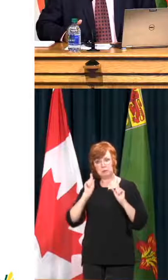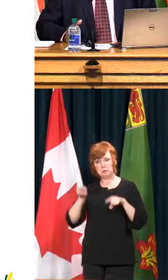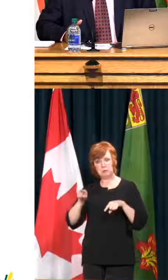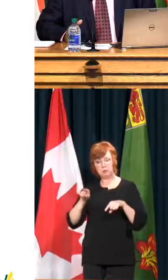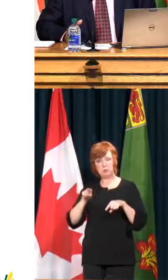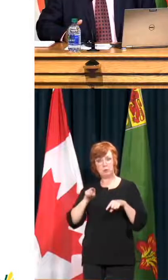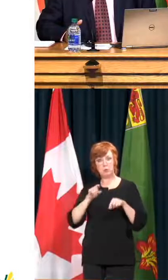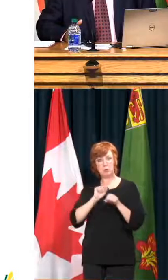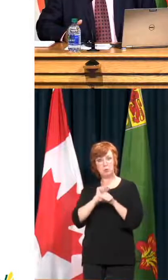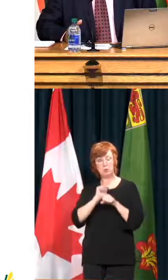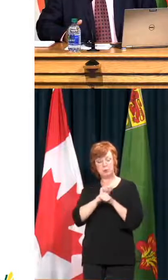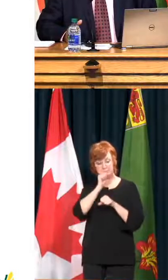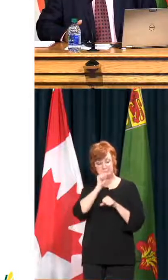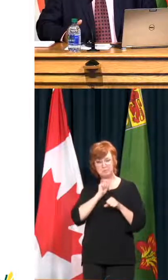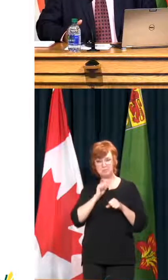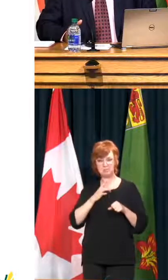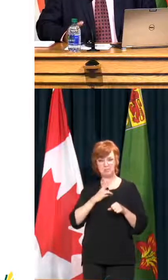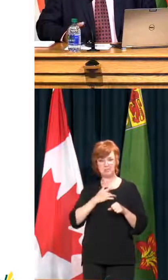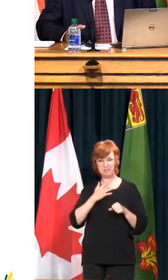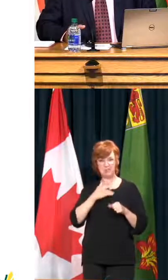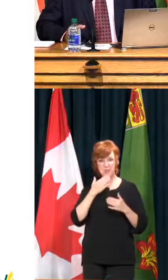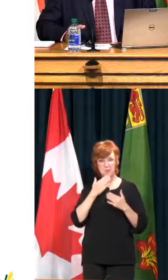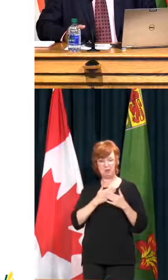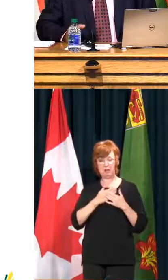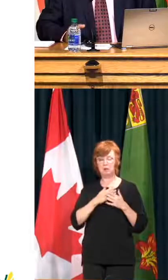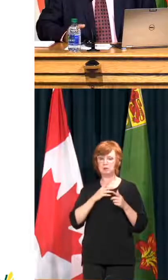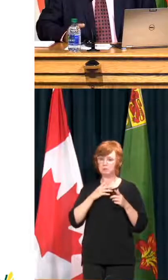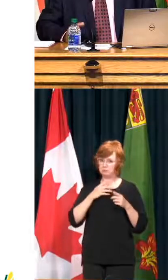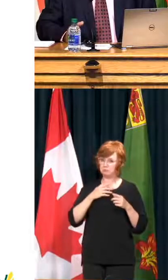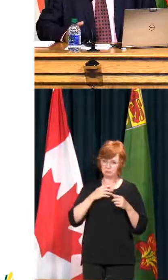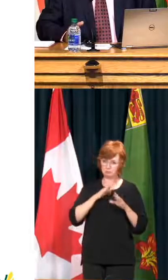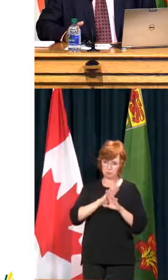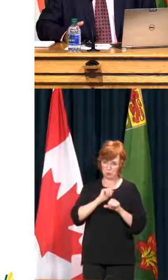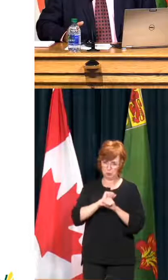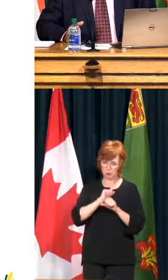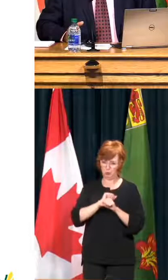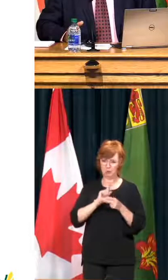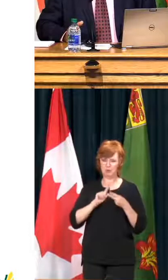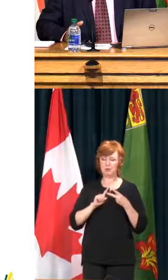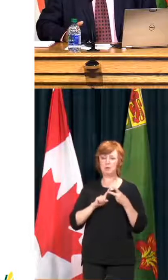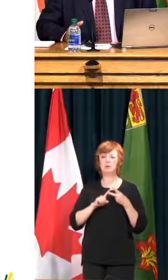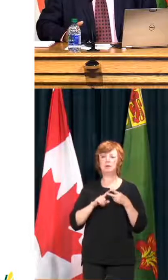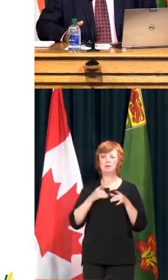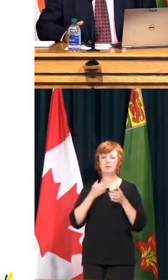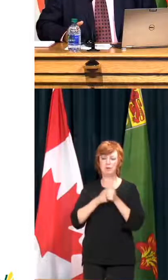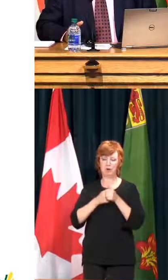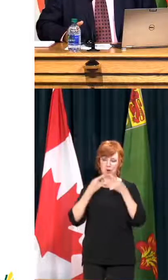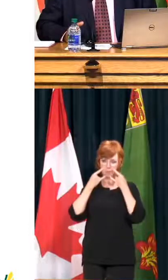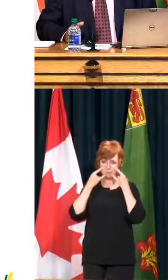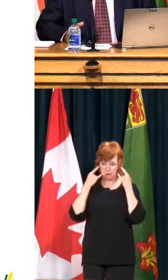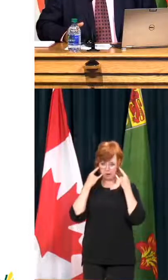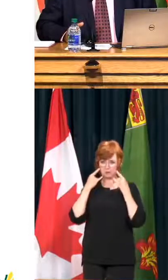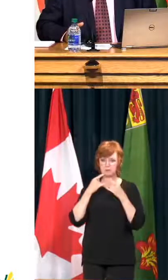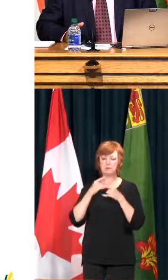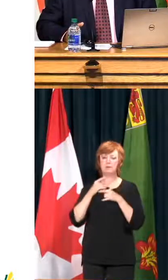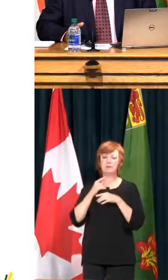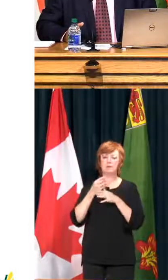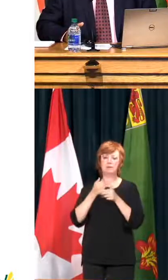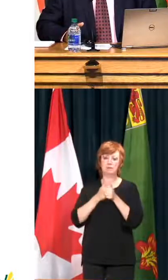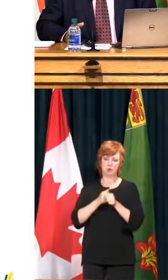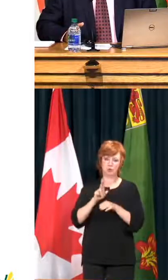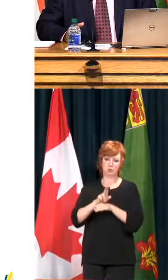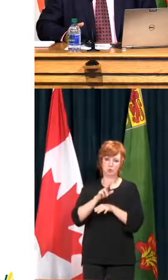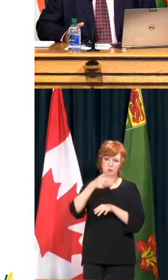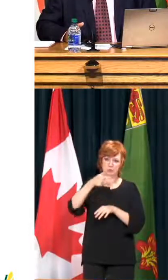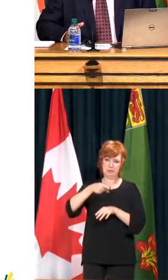Go through the health screening, comply with any PPE requirements like mask use. I think that is going to be critical to protect our most